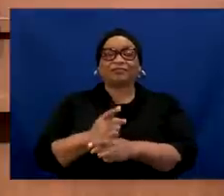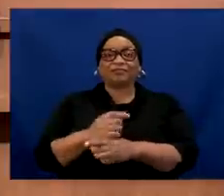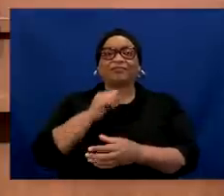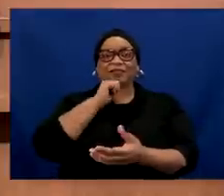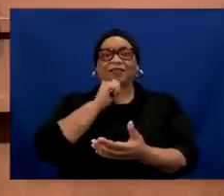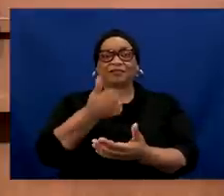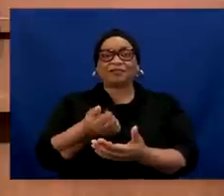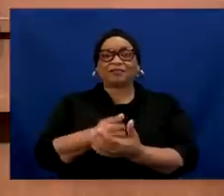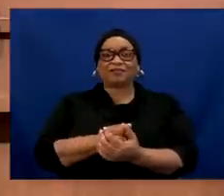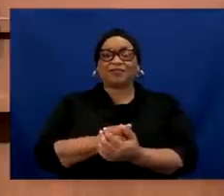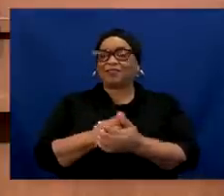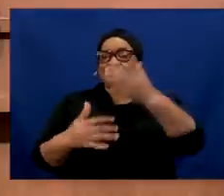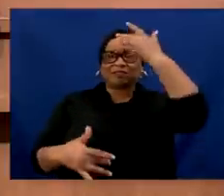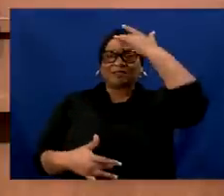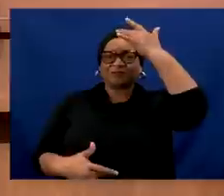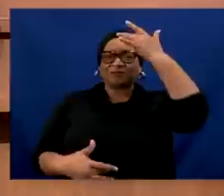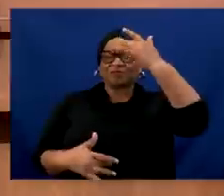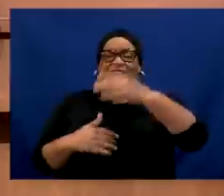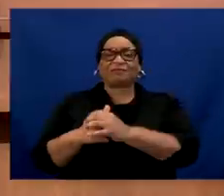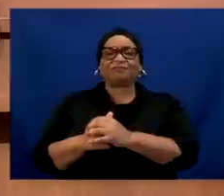good.